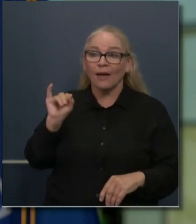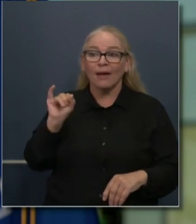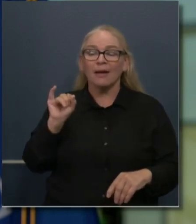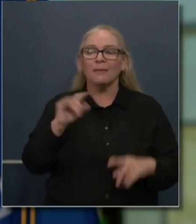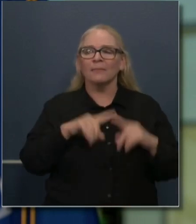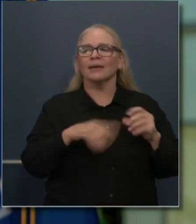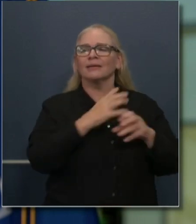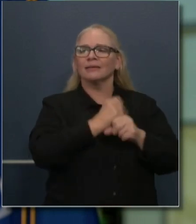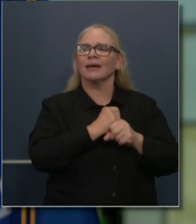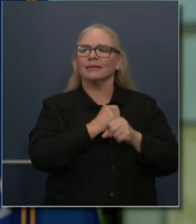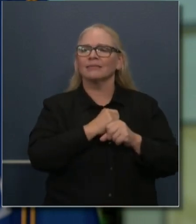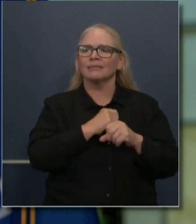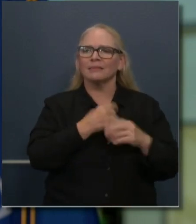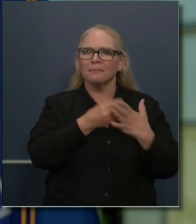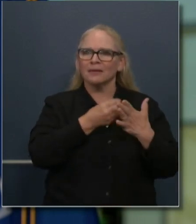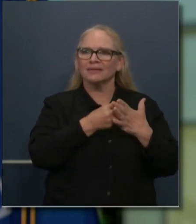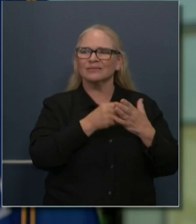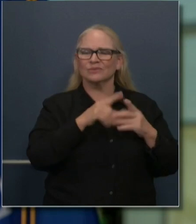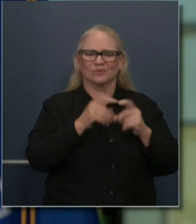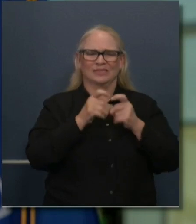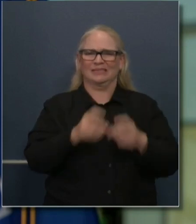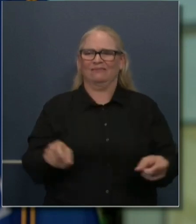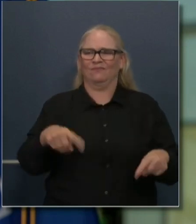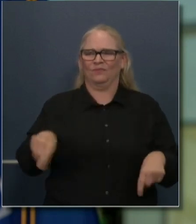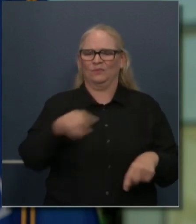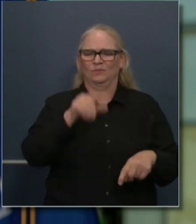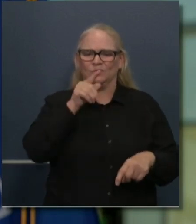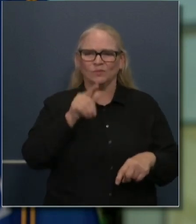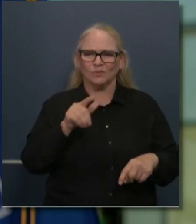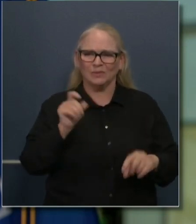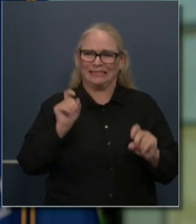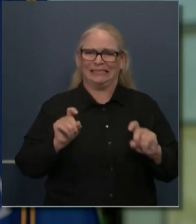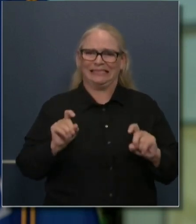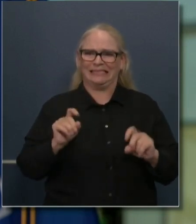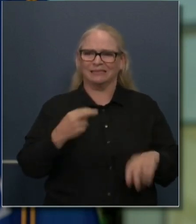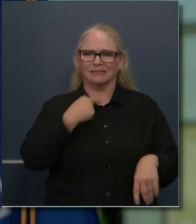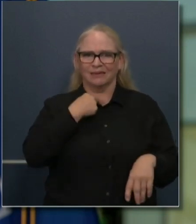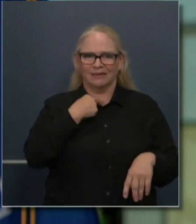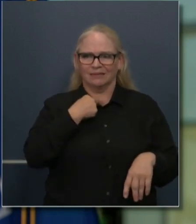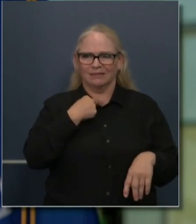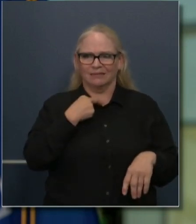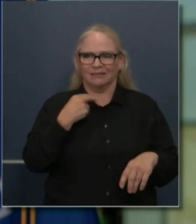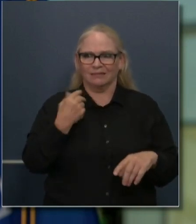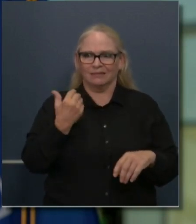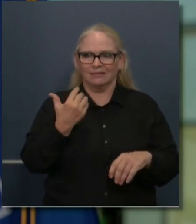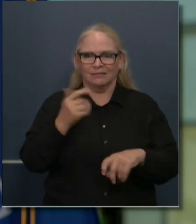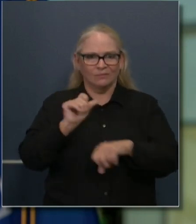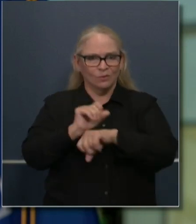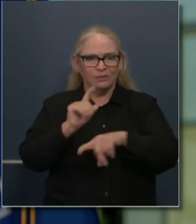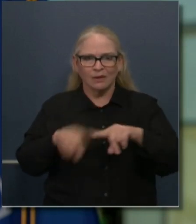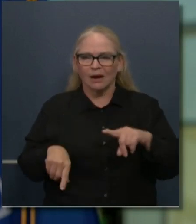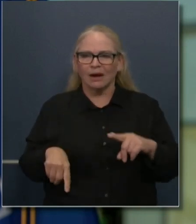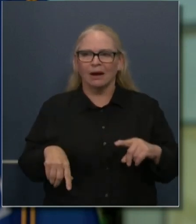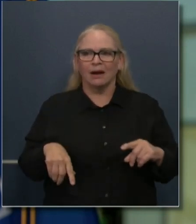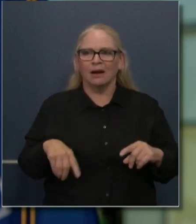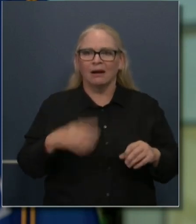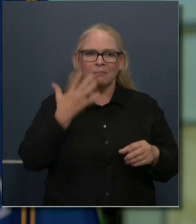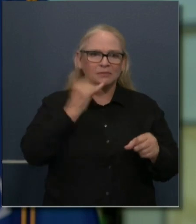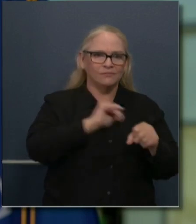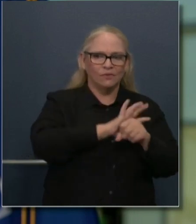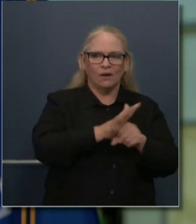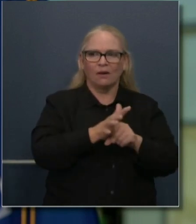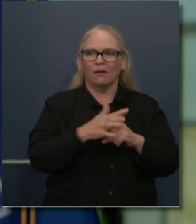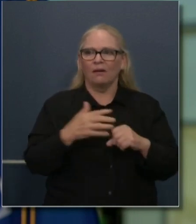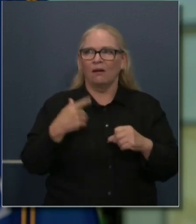in the pockets of those that have been impacted by COVID-19. Look, as it relates to the prior question, as it relates to a component of your question